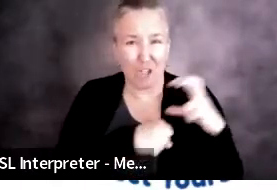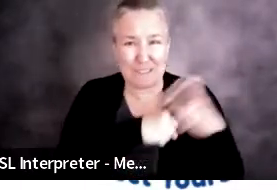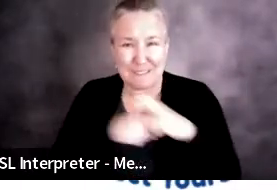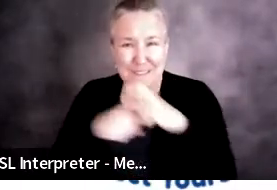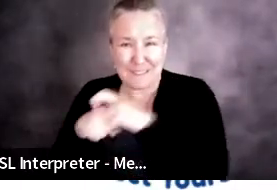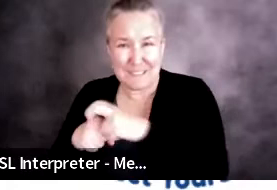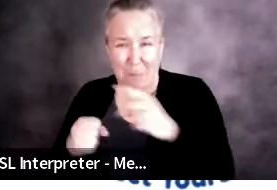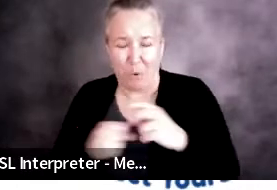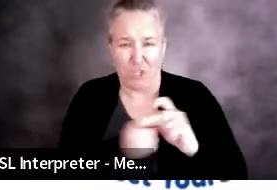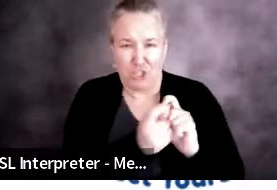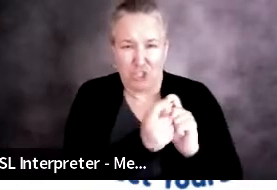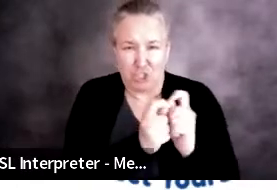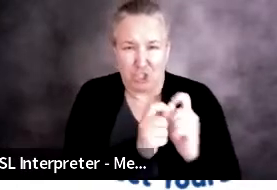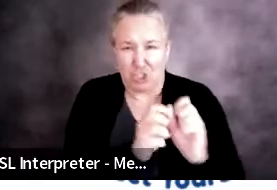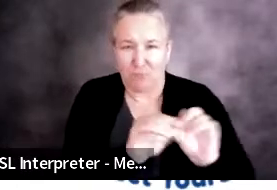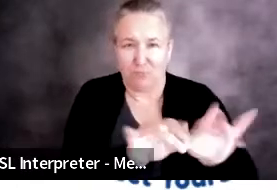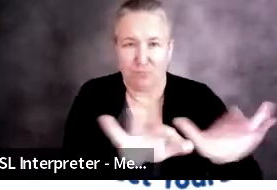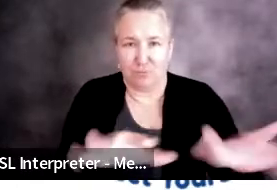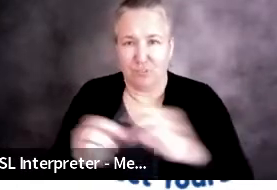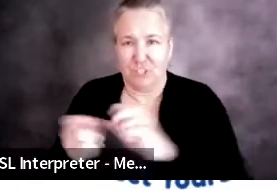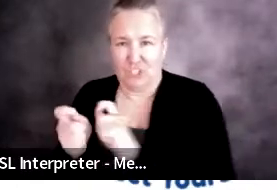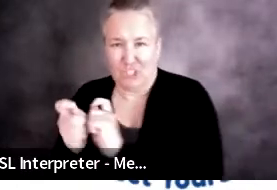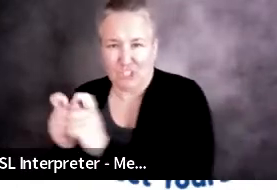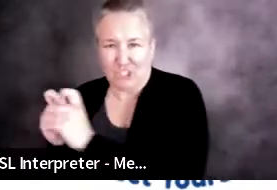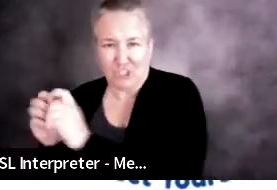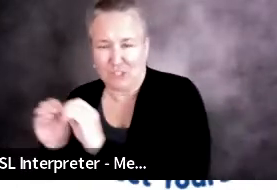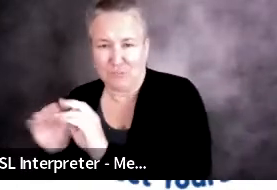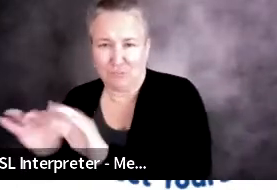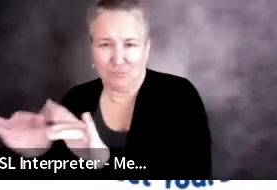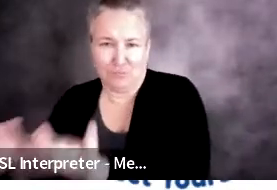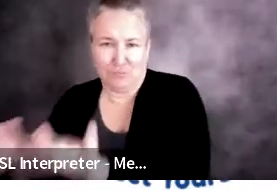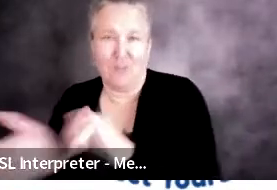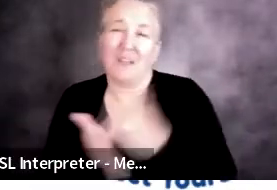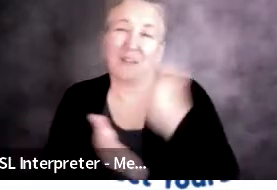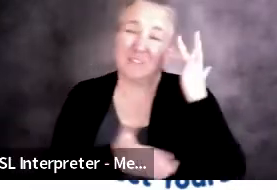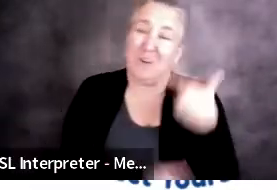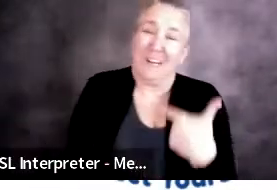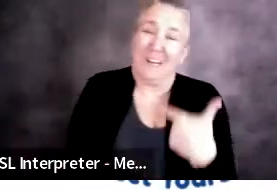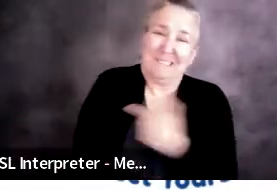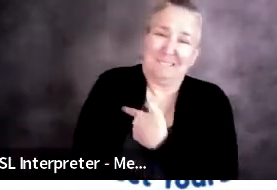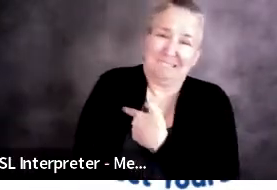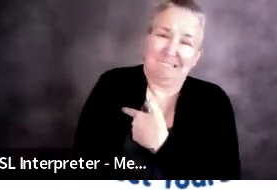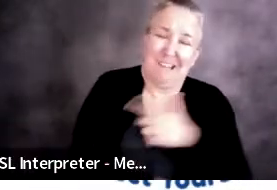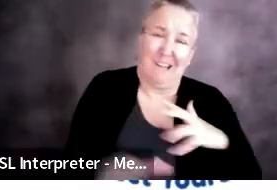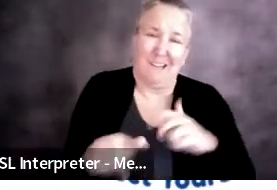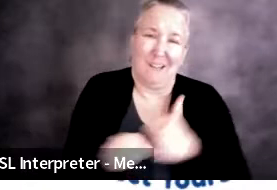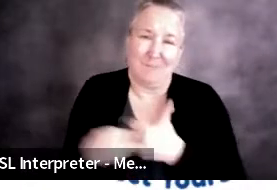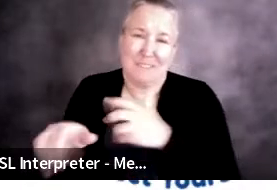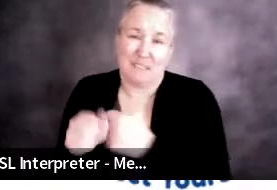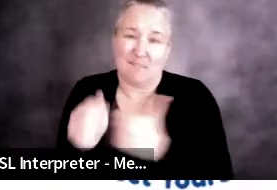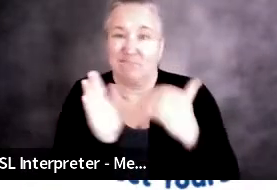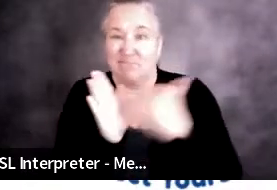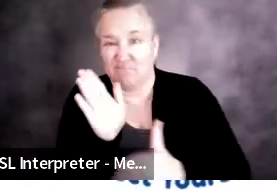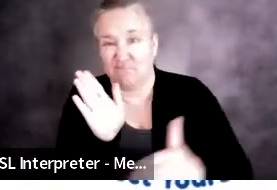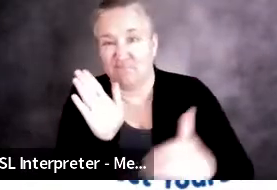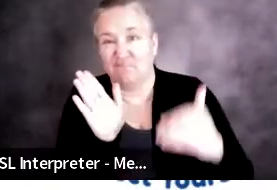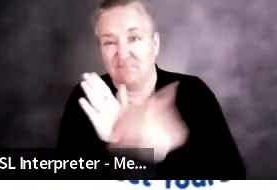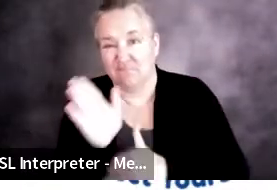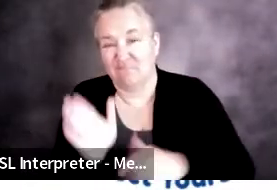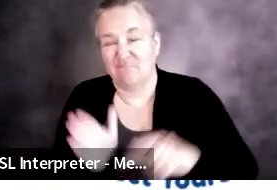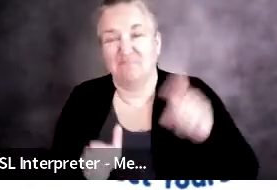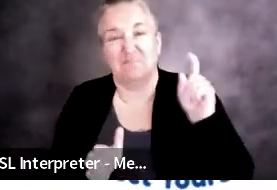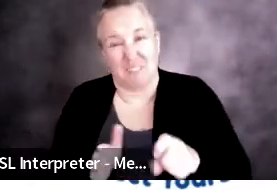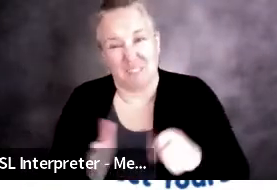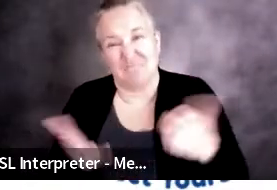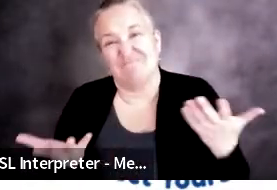So there will continue to be updated versions of COVID-19 vaccines, and likely it's going